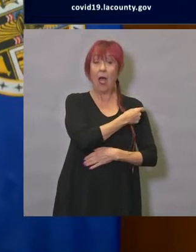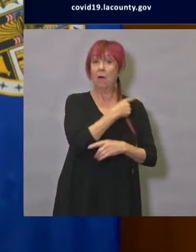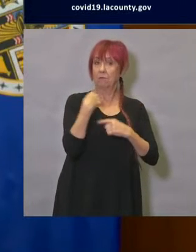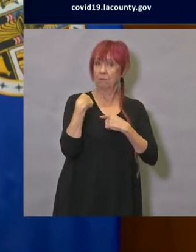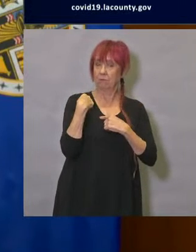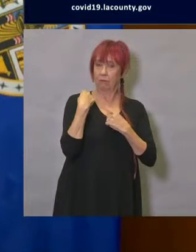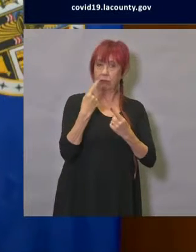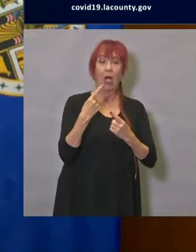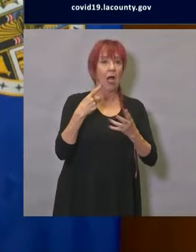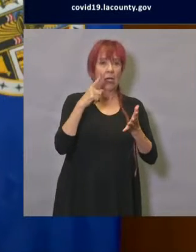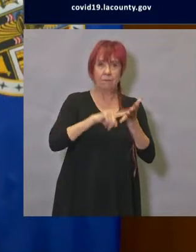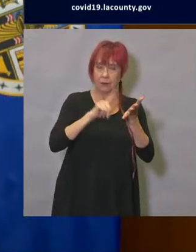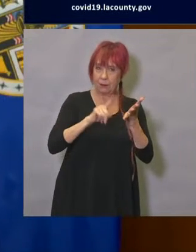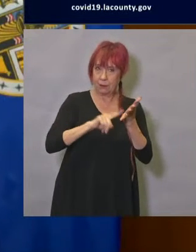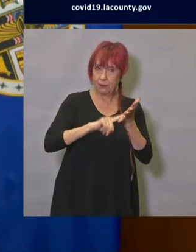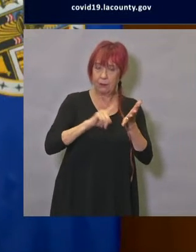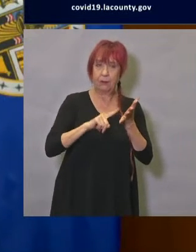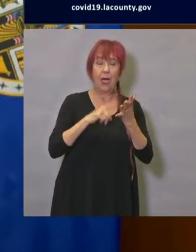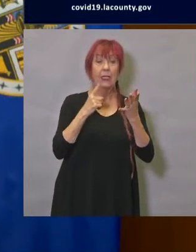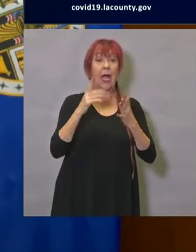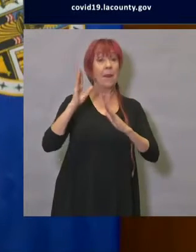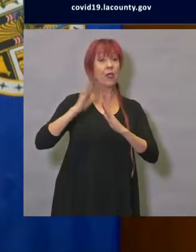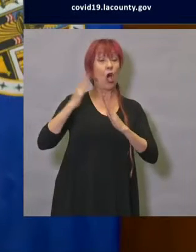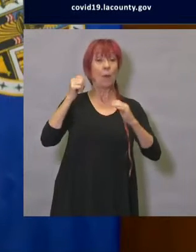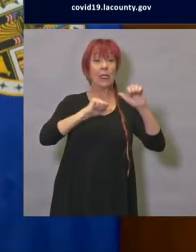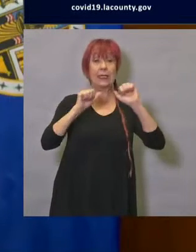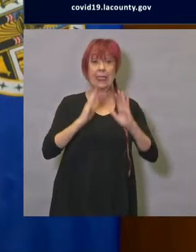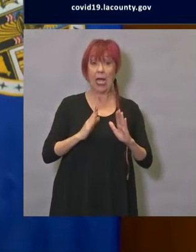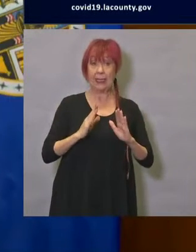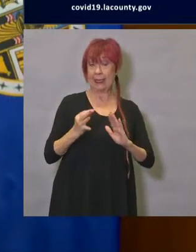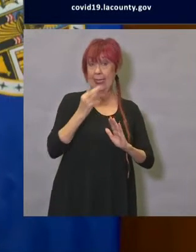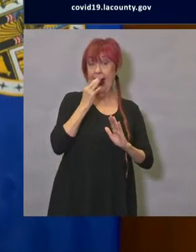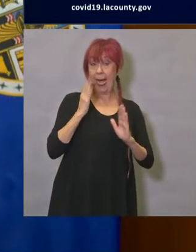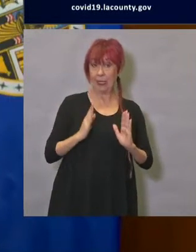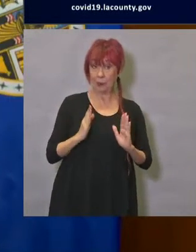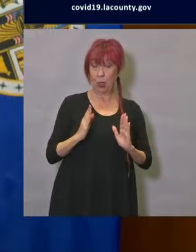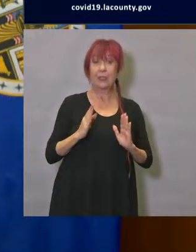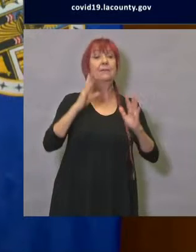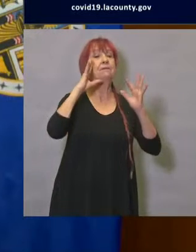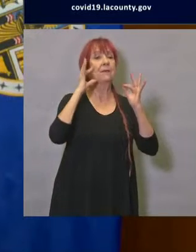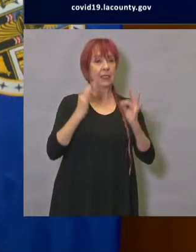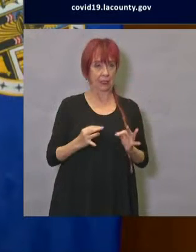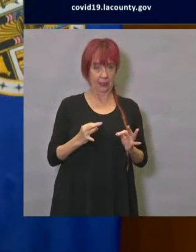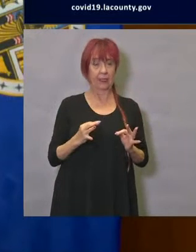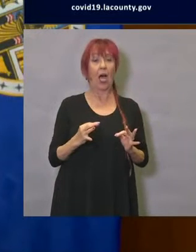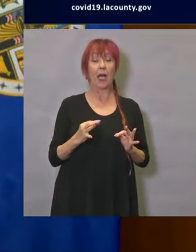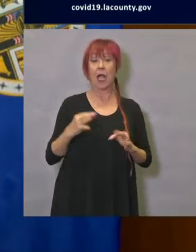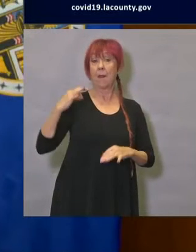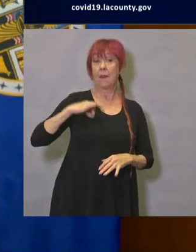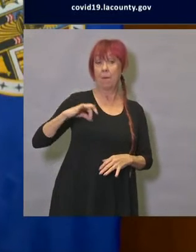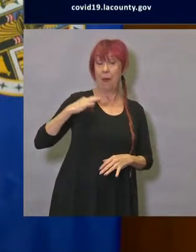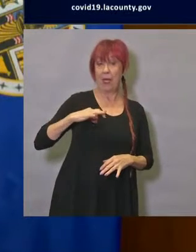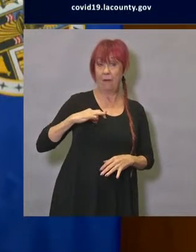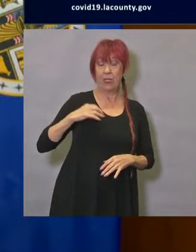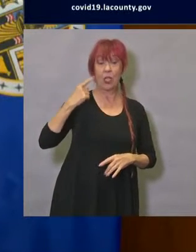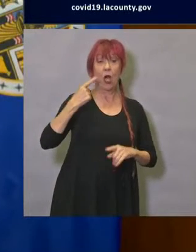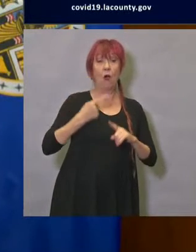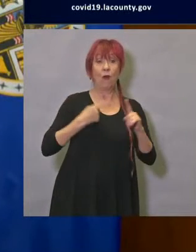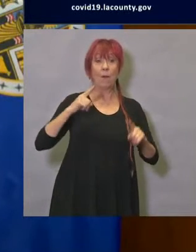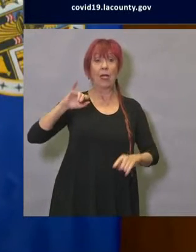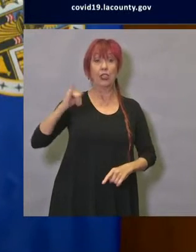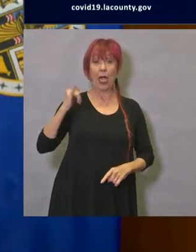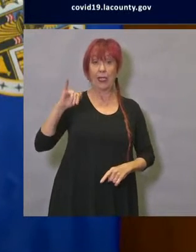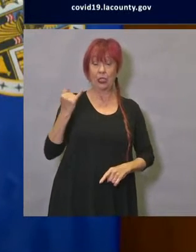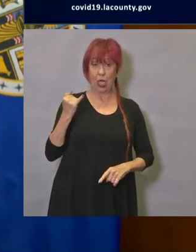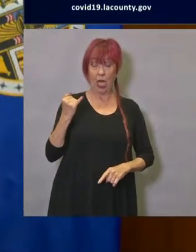safety analysis, our nation's top scientists and experts have come to the conclusion that the benefits of the vaccine far